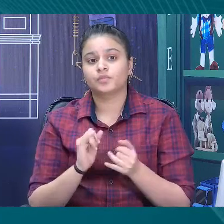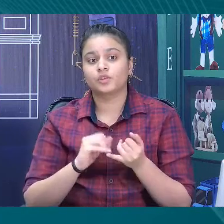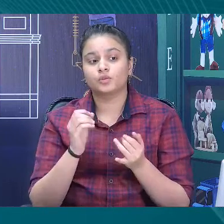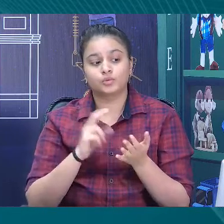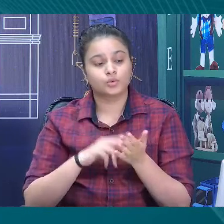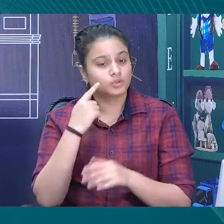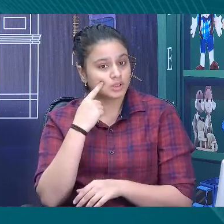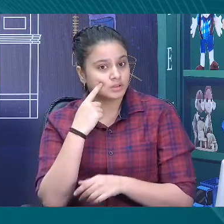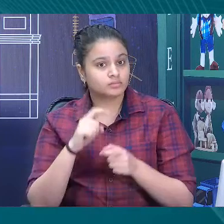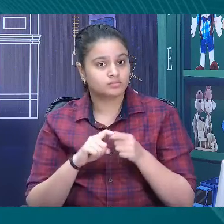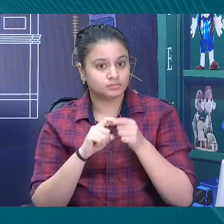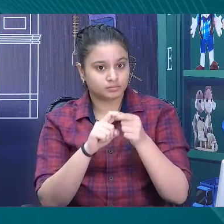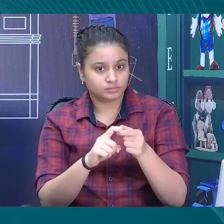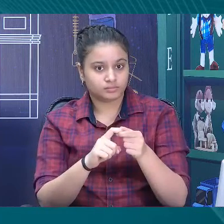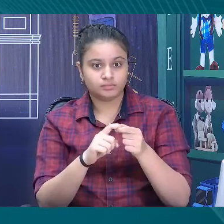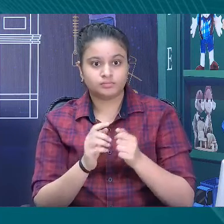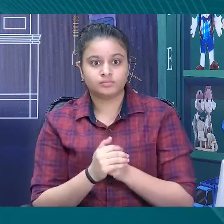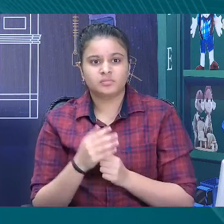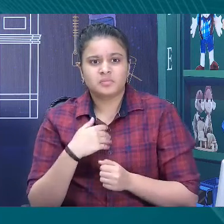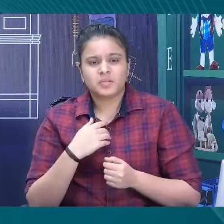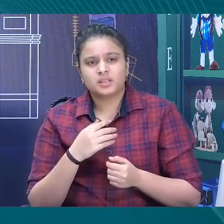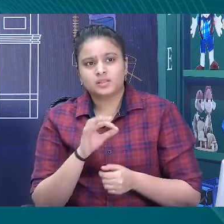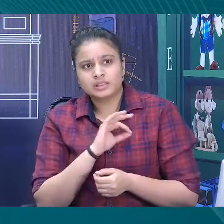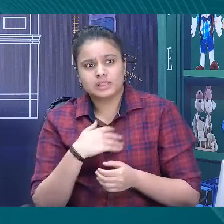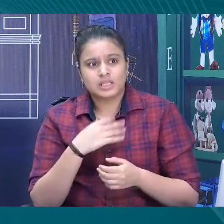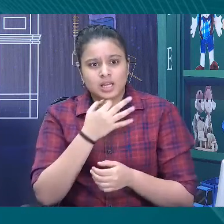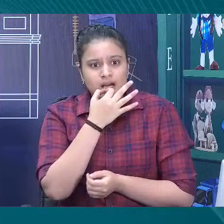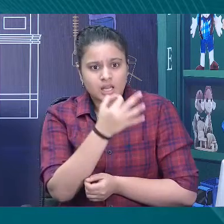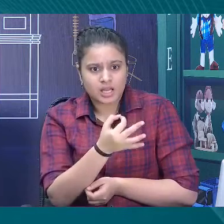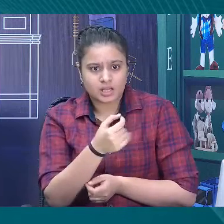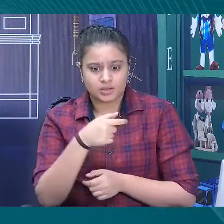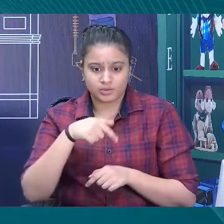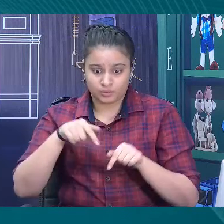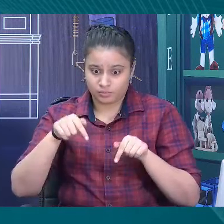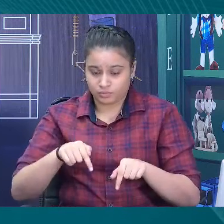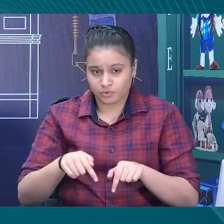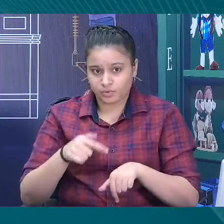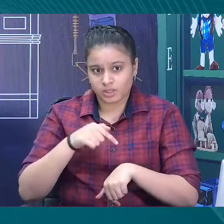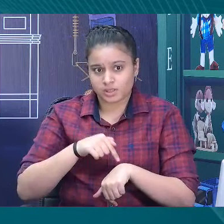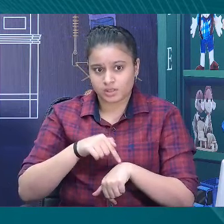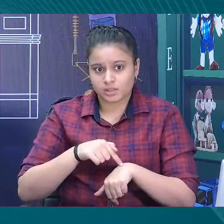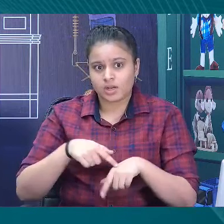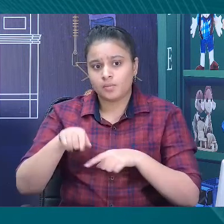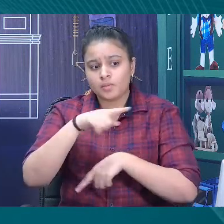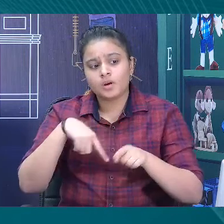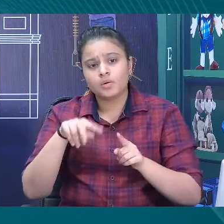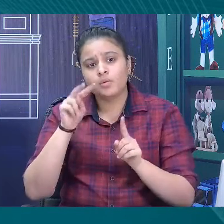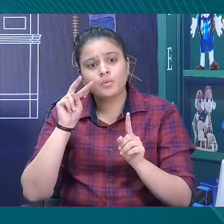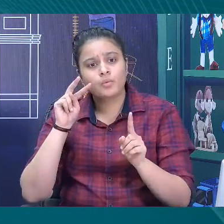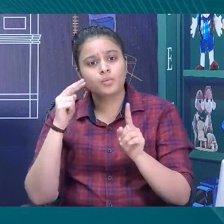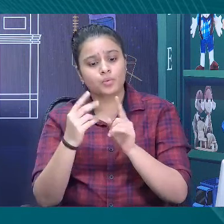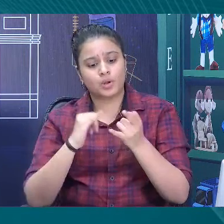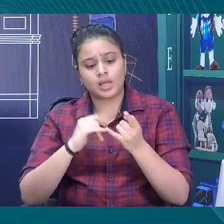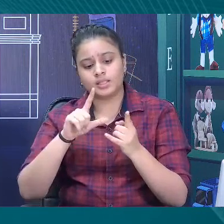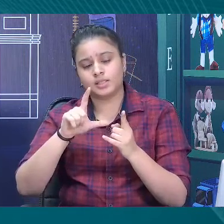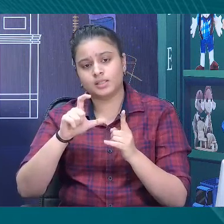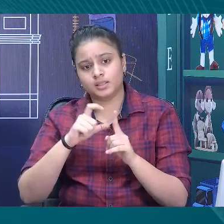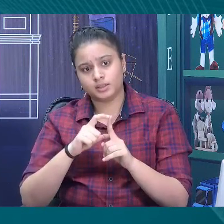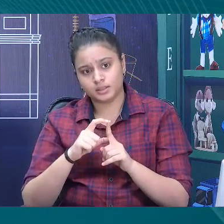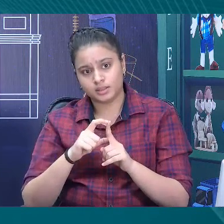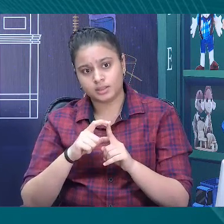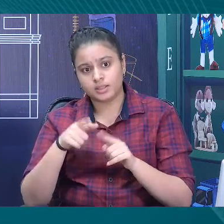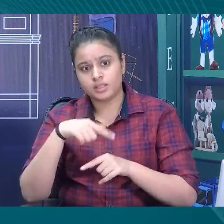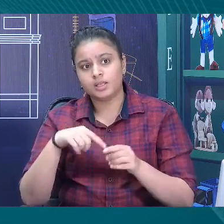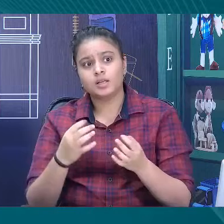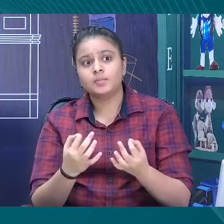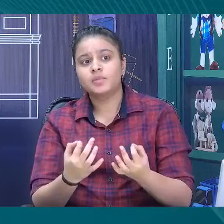ma'am. Ma'am, I would like to ask you that in the present scenario, how do you view SLD, that is